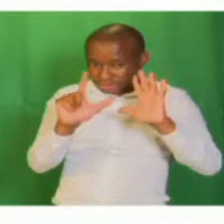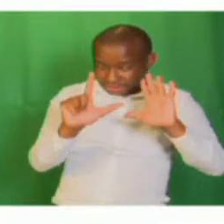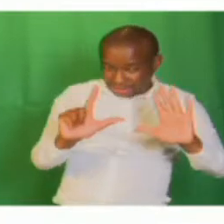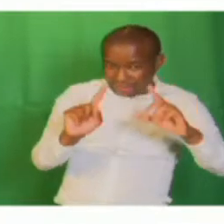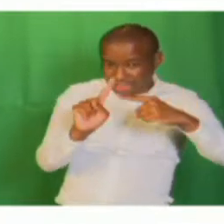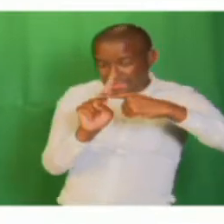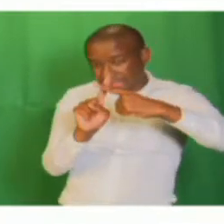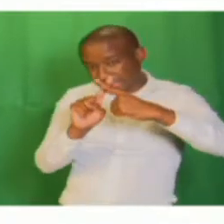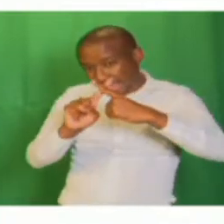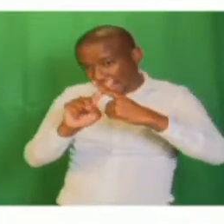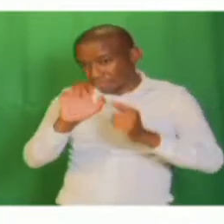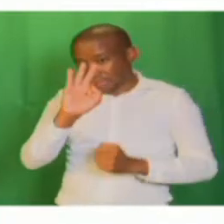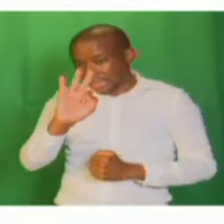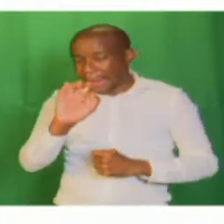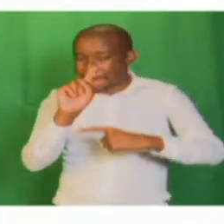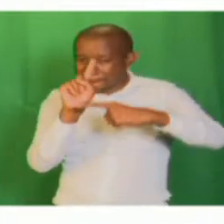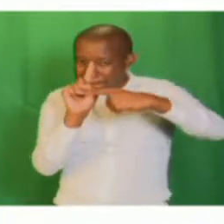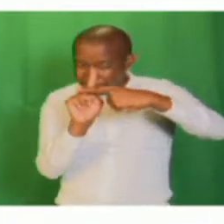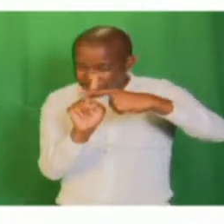times 3